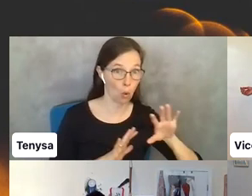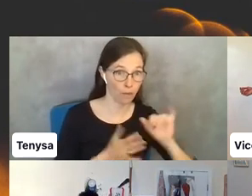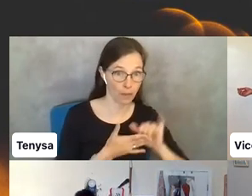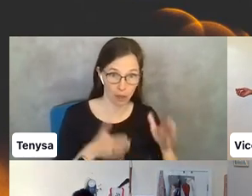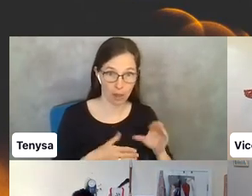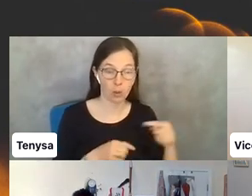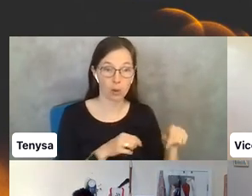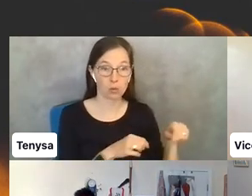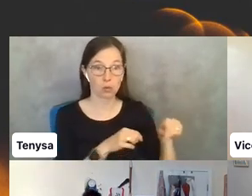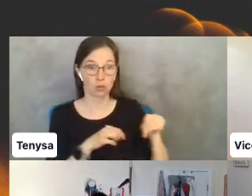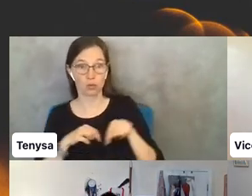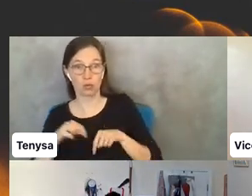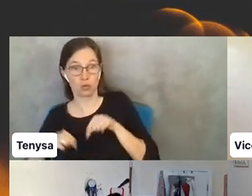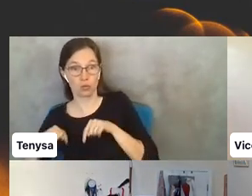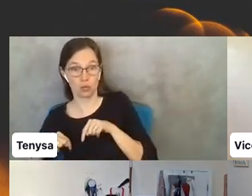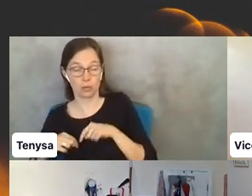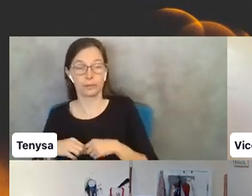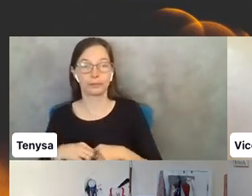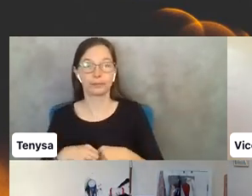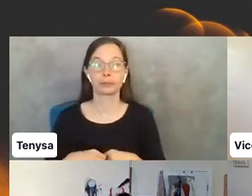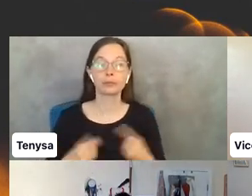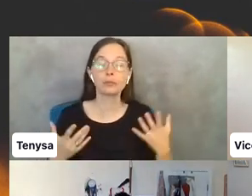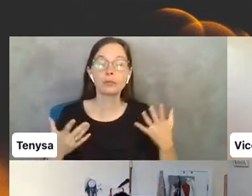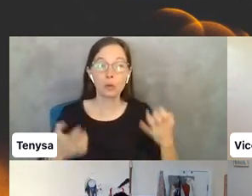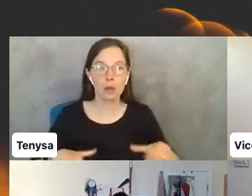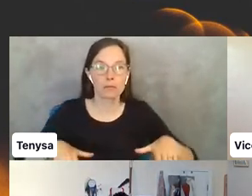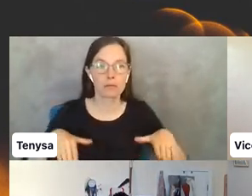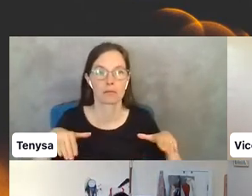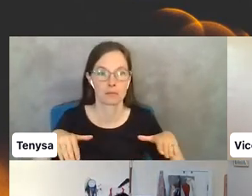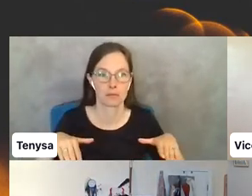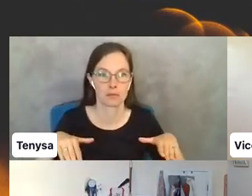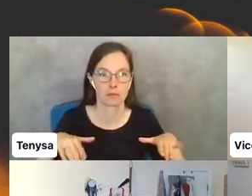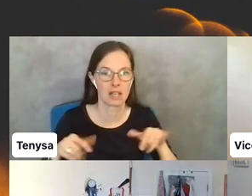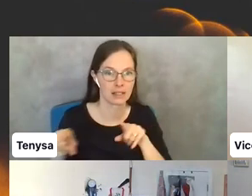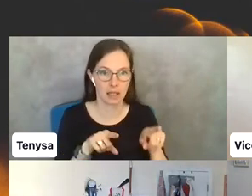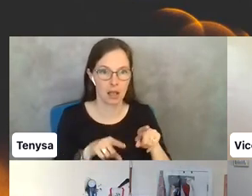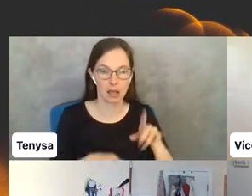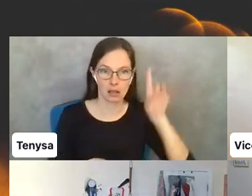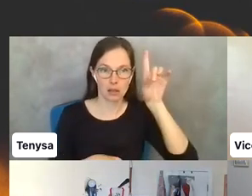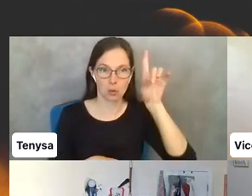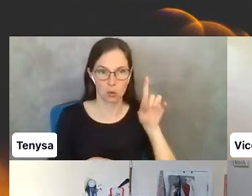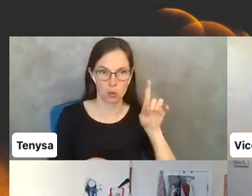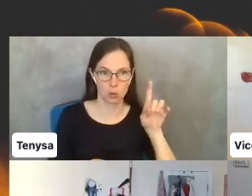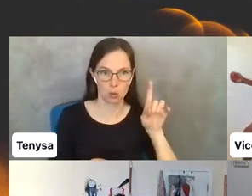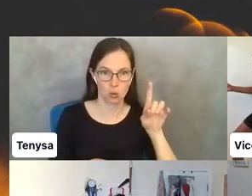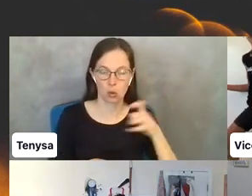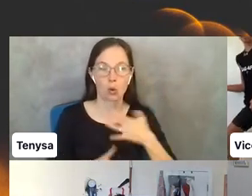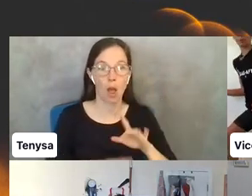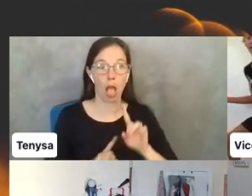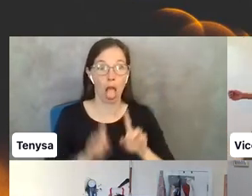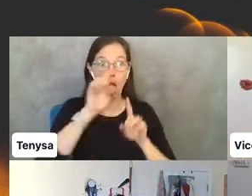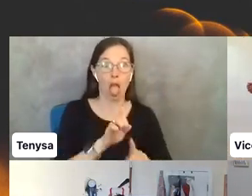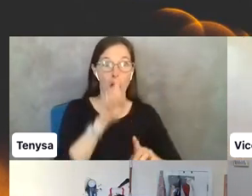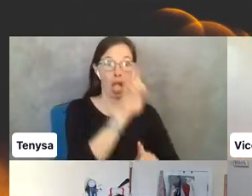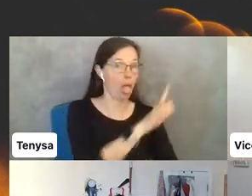when you're retreating that way, and you want to stay in that same level. You don't want to jump up. You